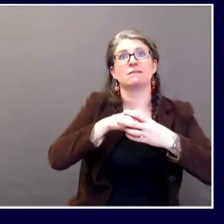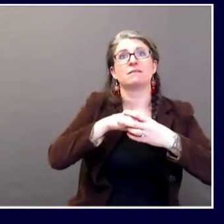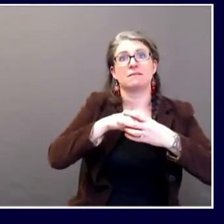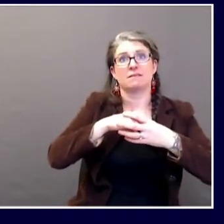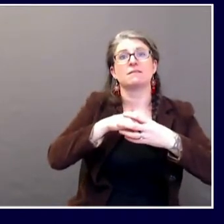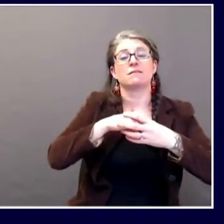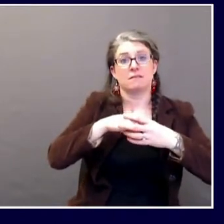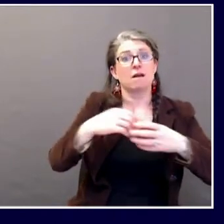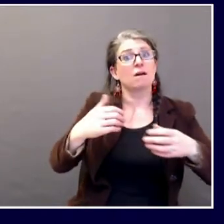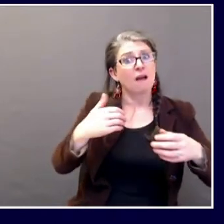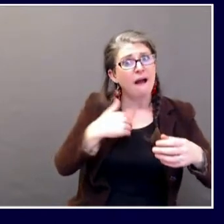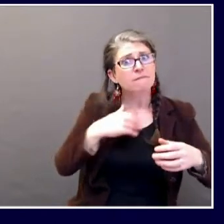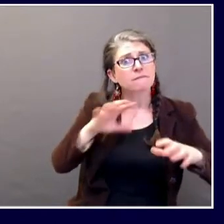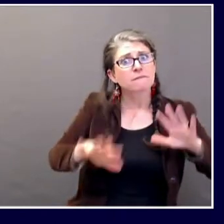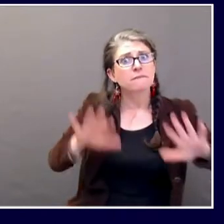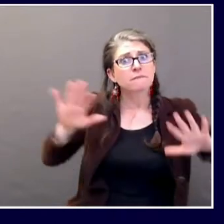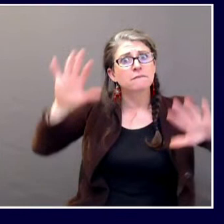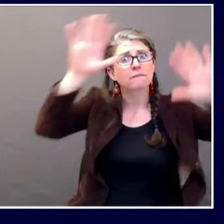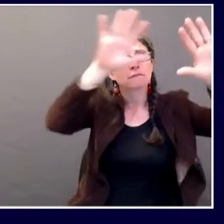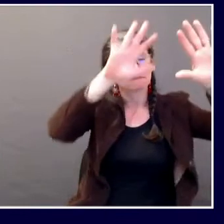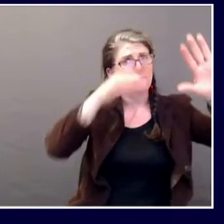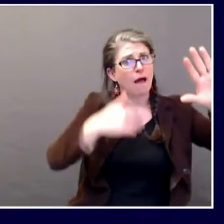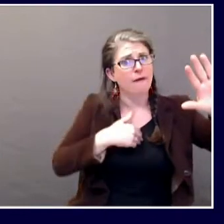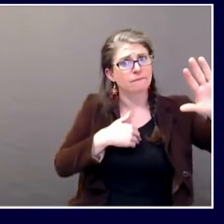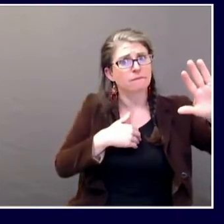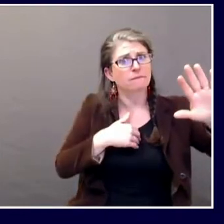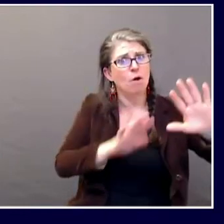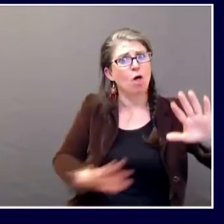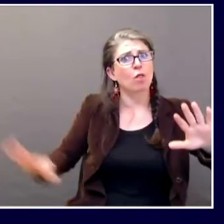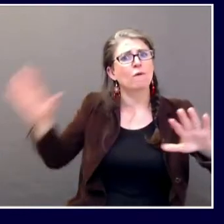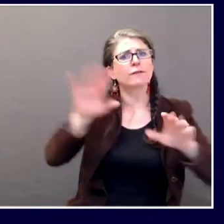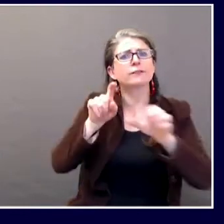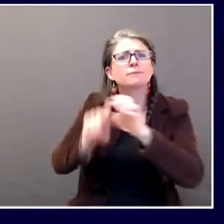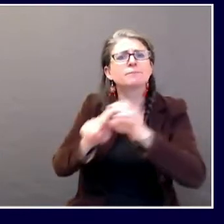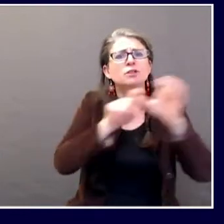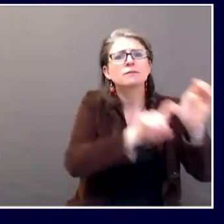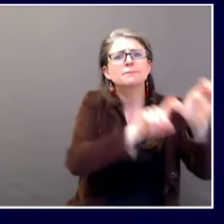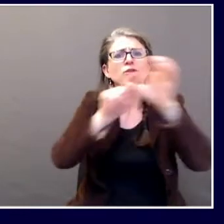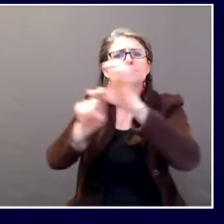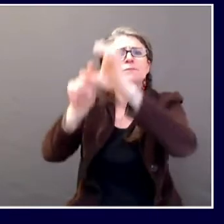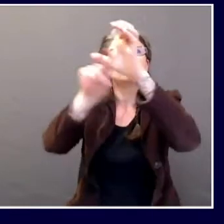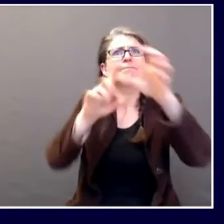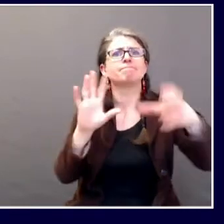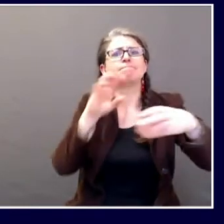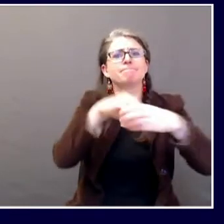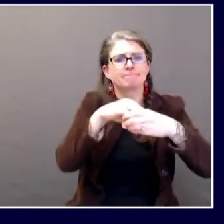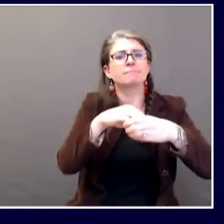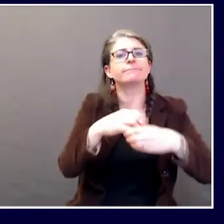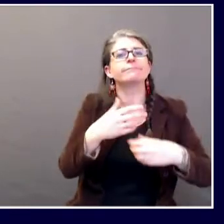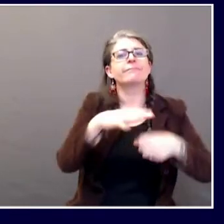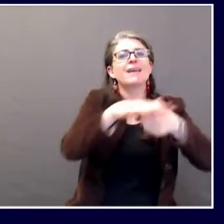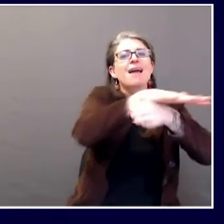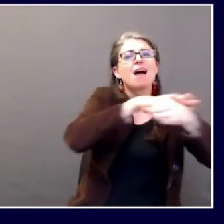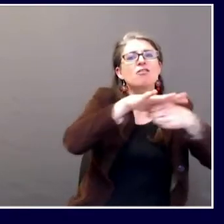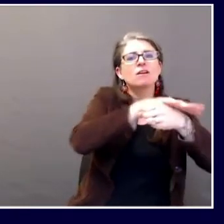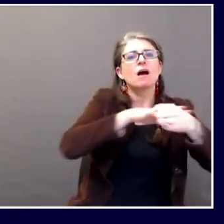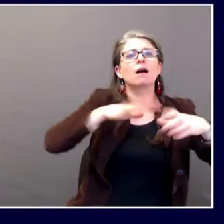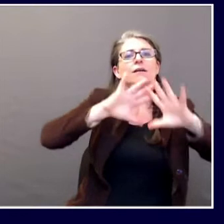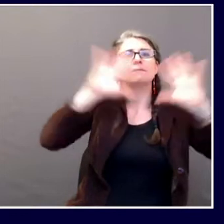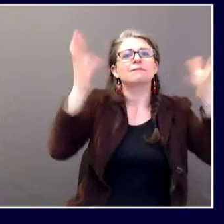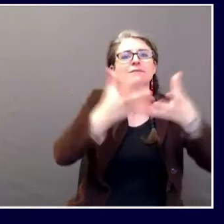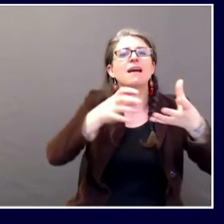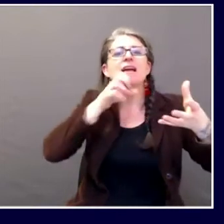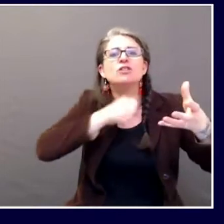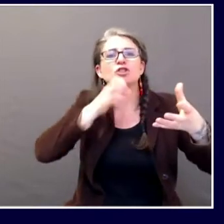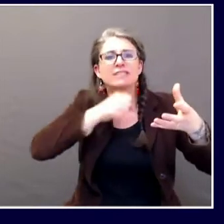them. So we are working on that, recognizing that concern that many have voiced to us. So